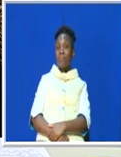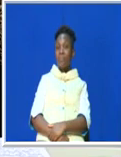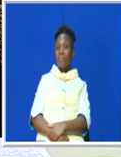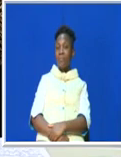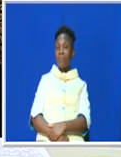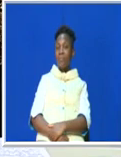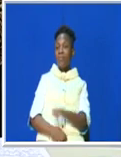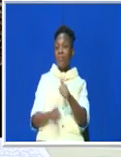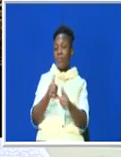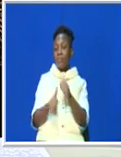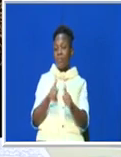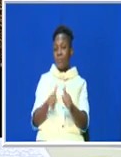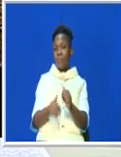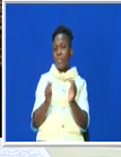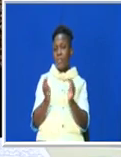Which is the smallest?